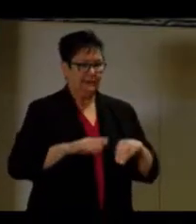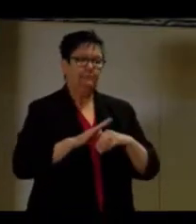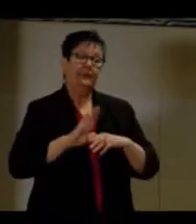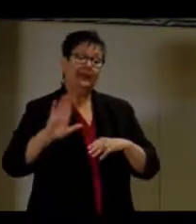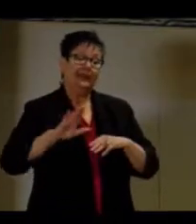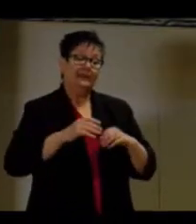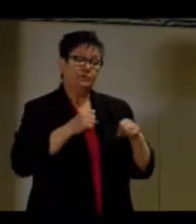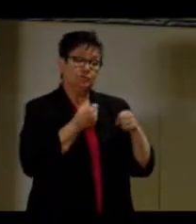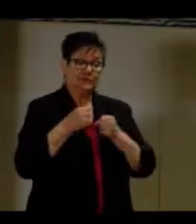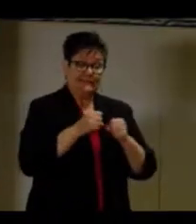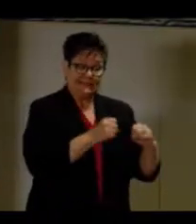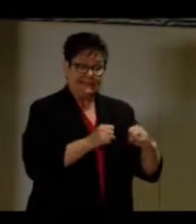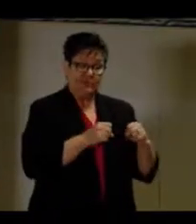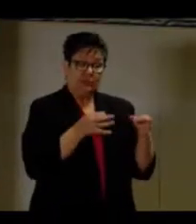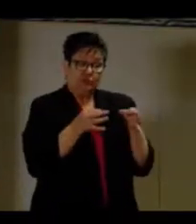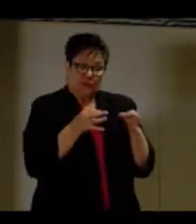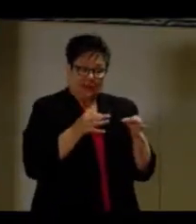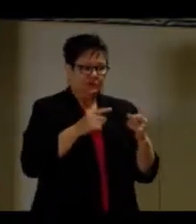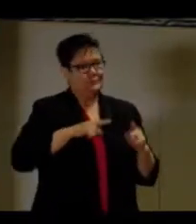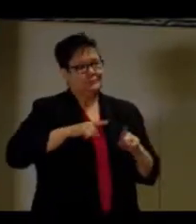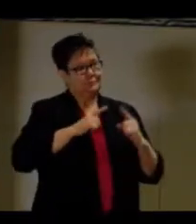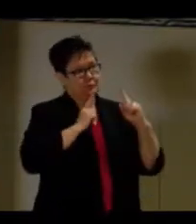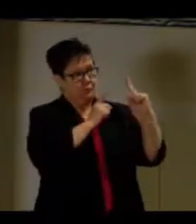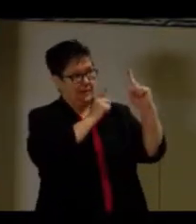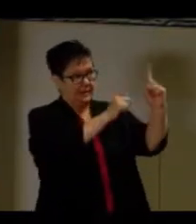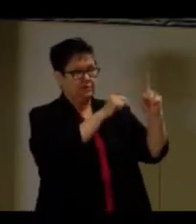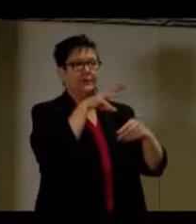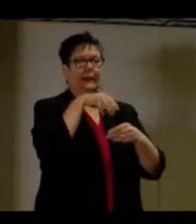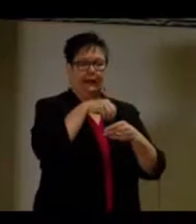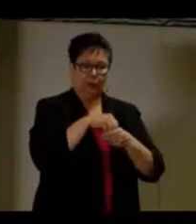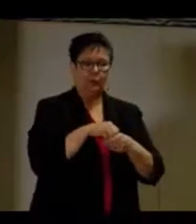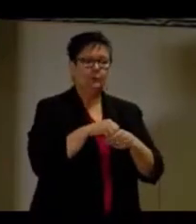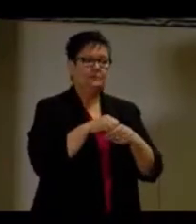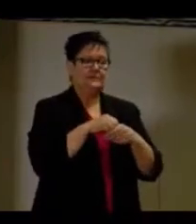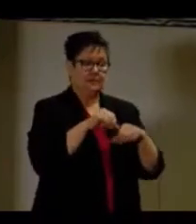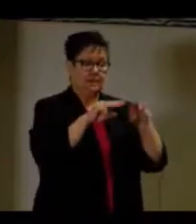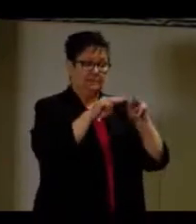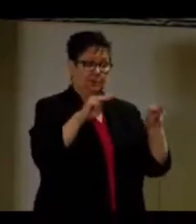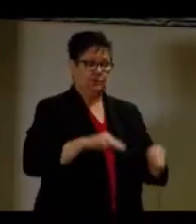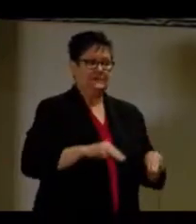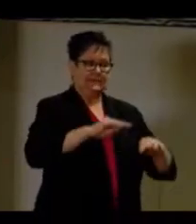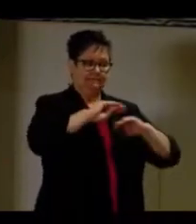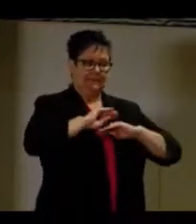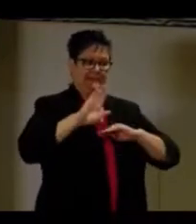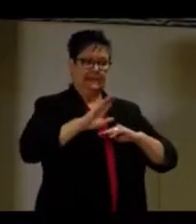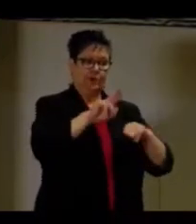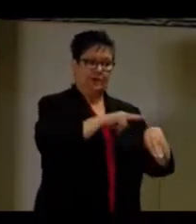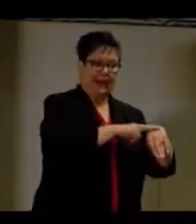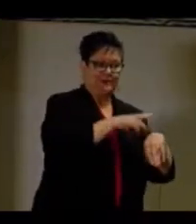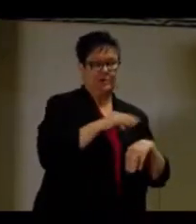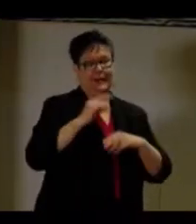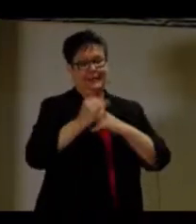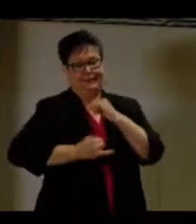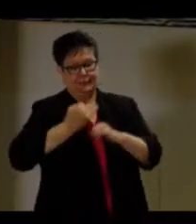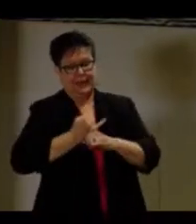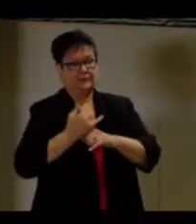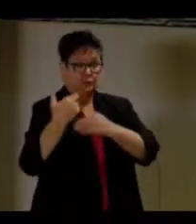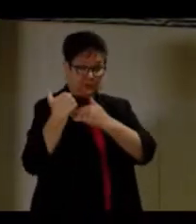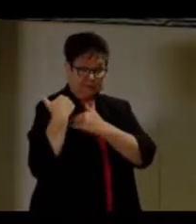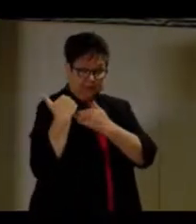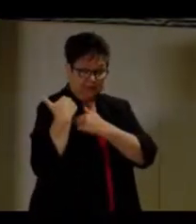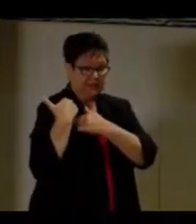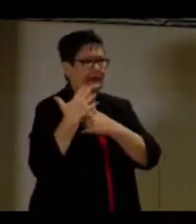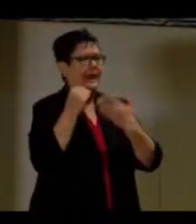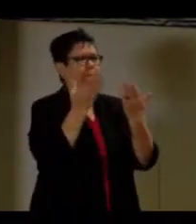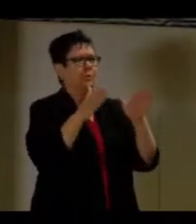of the museum's scientific activities, and that includes ensuring that the museum meets its national and international responsibilities and the wider